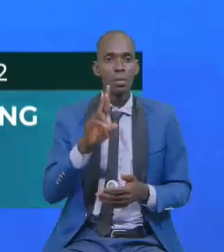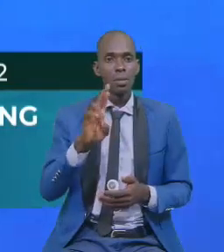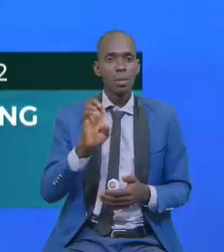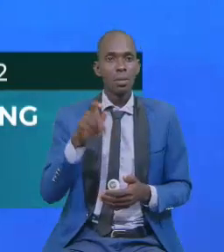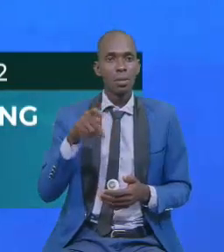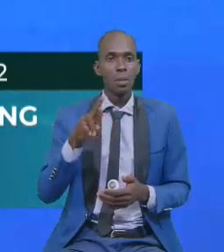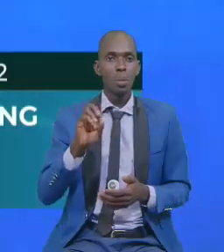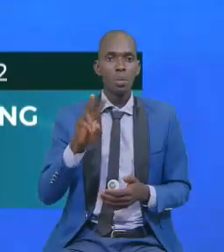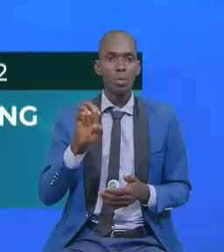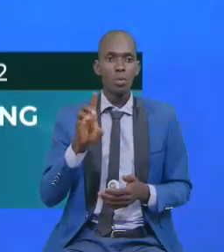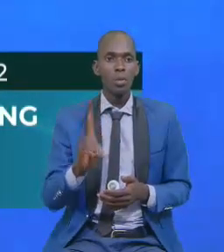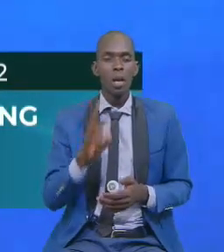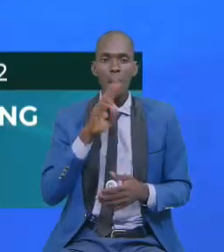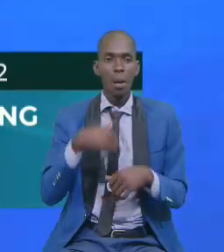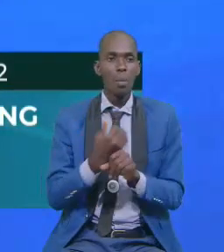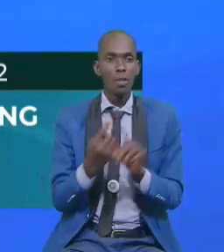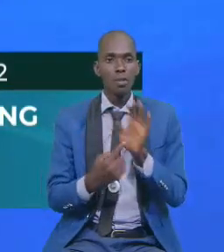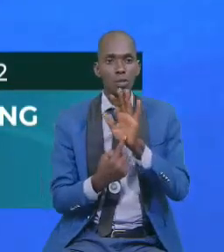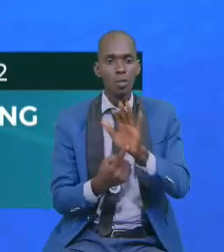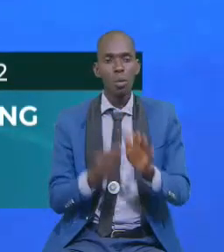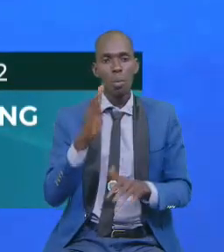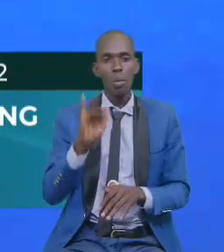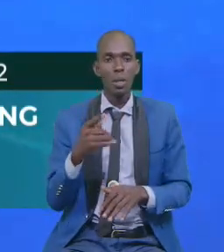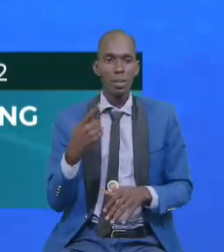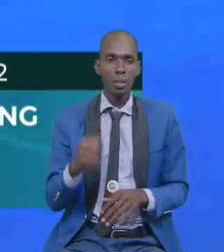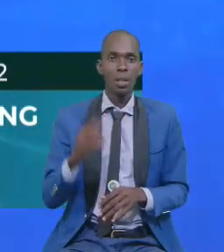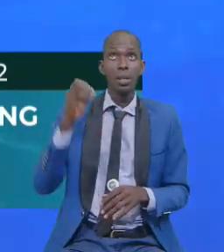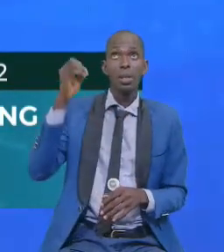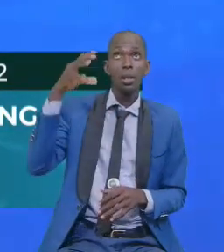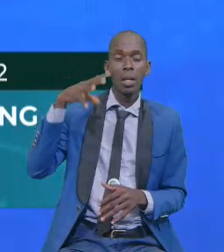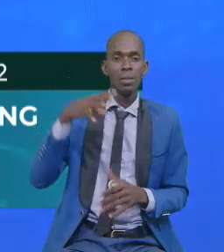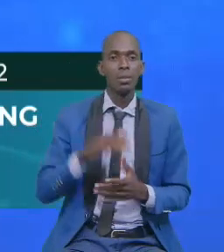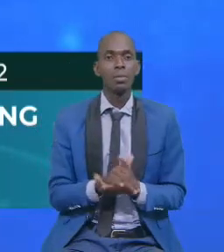made manifest by the light.